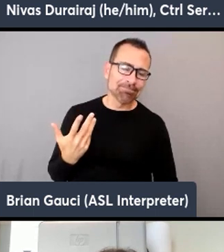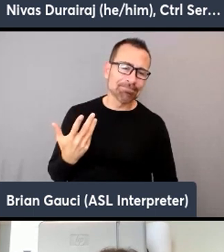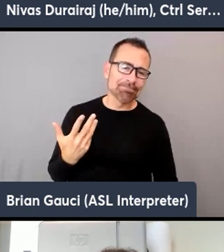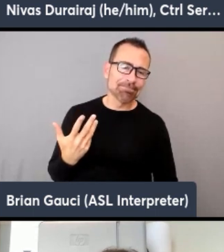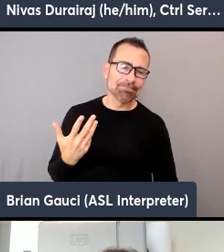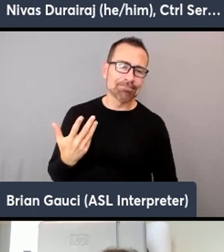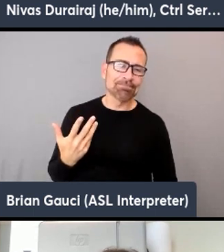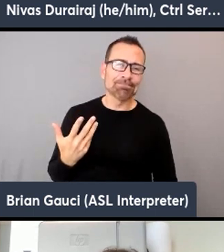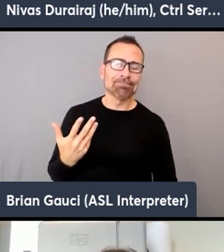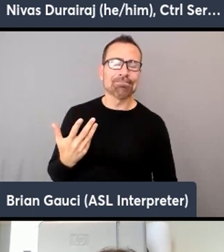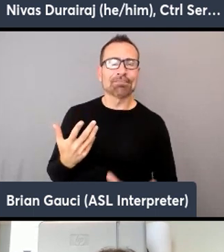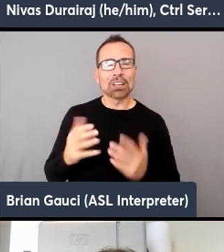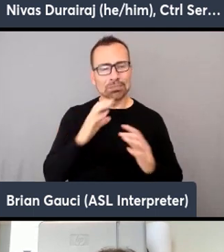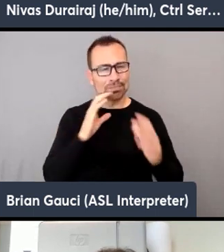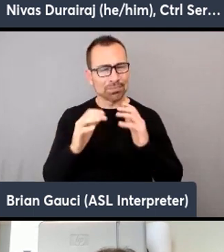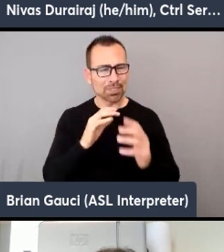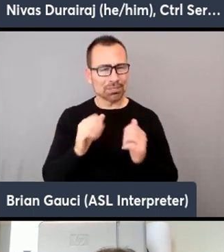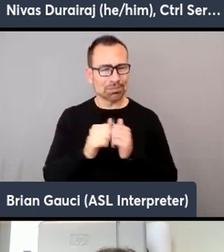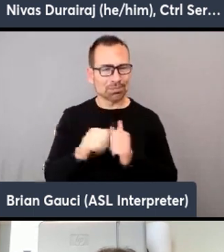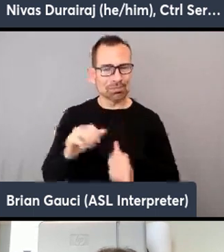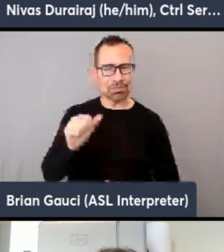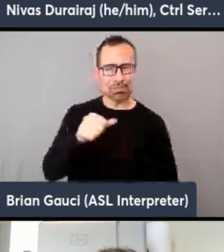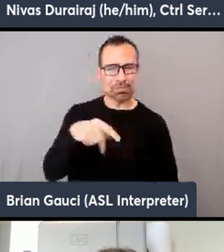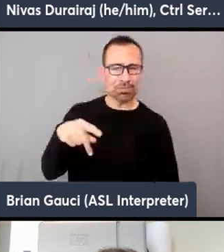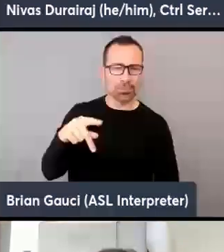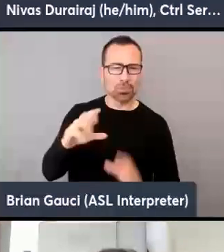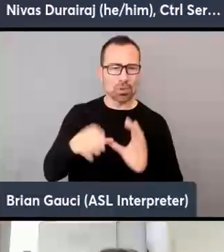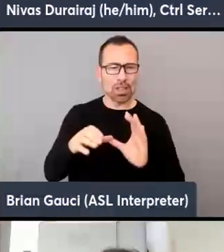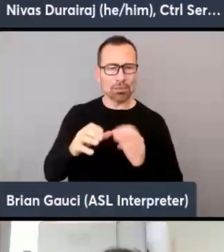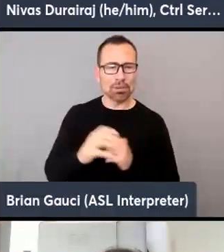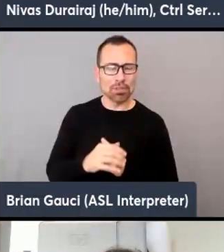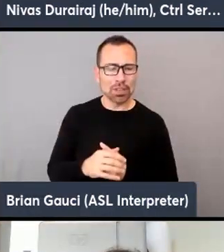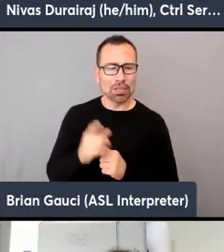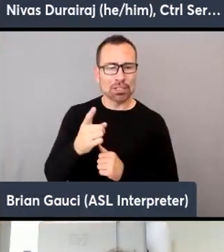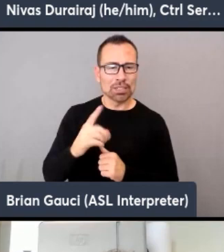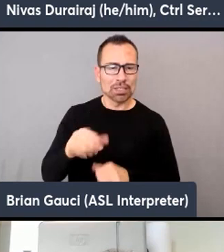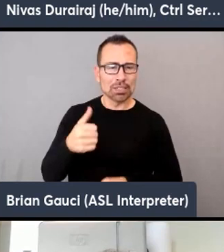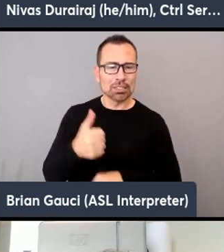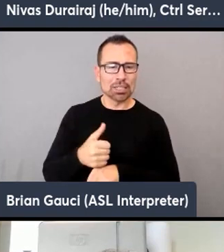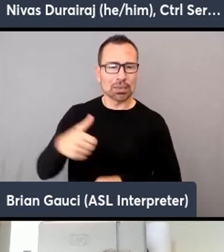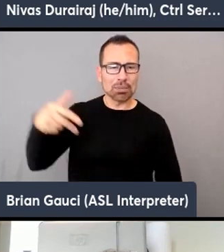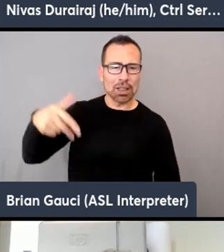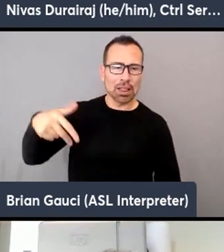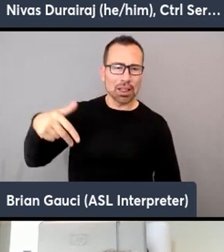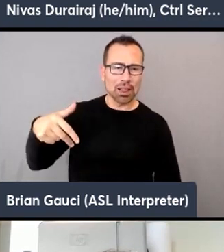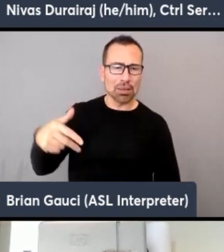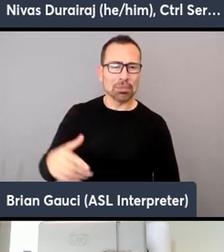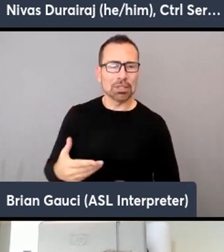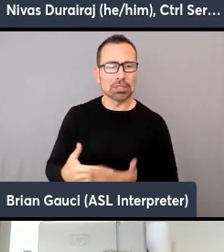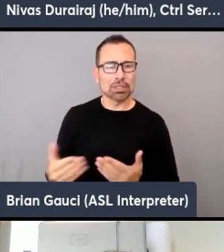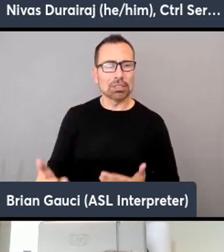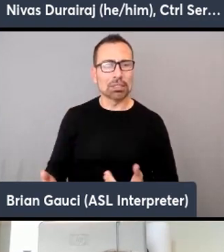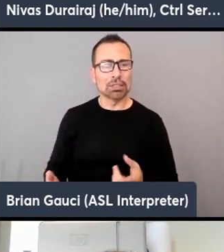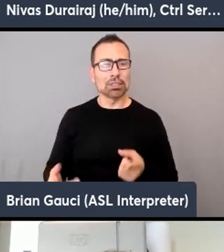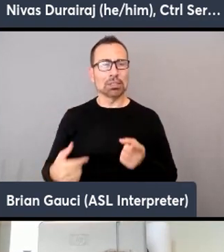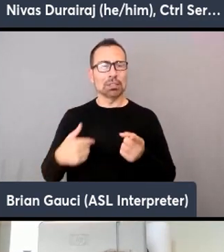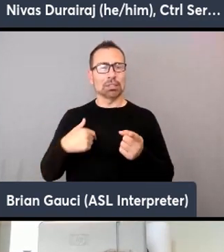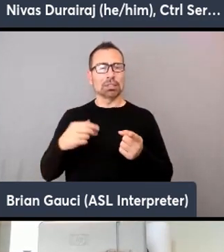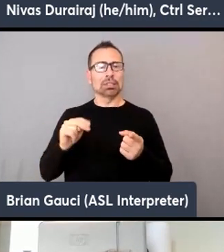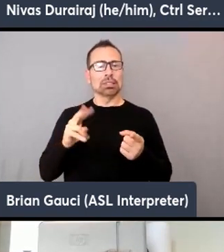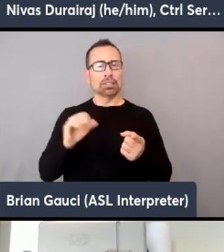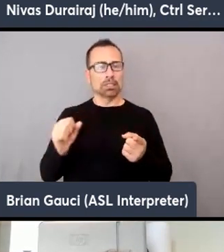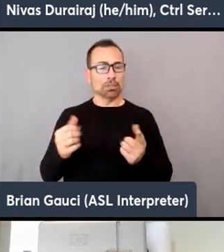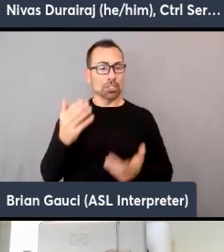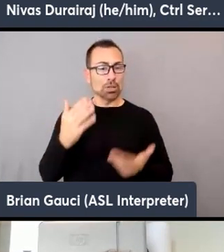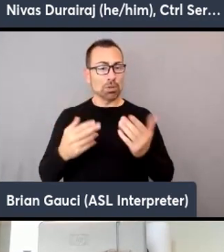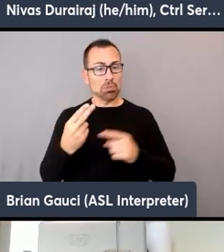it's communicating with AppConfig, and it's doing that via Lambda. So, in that case, it might be using like some